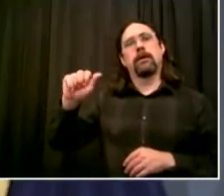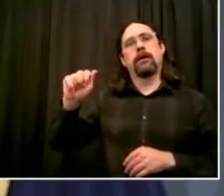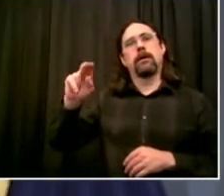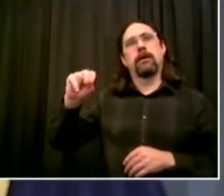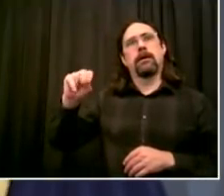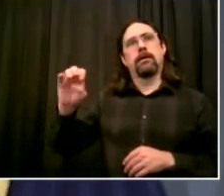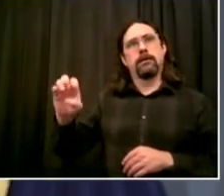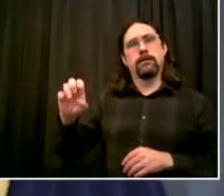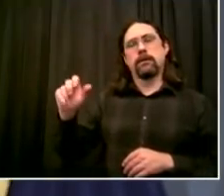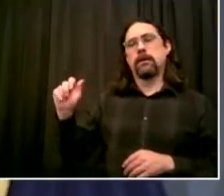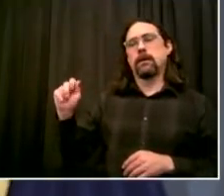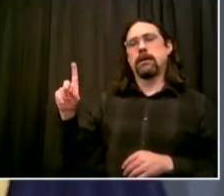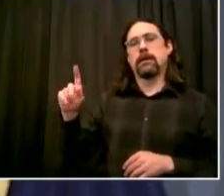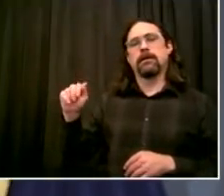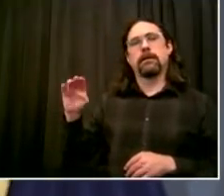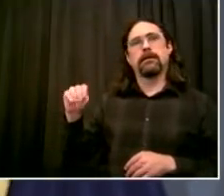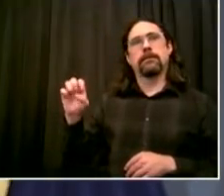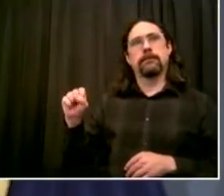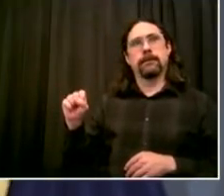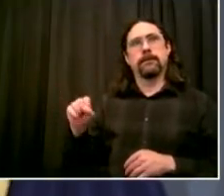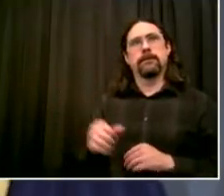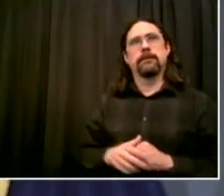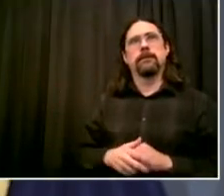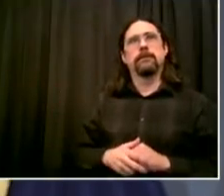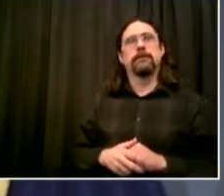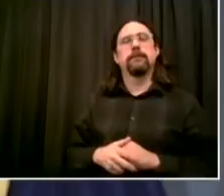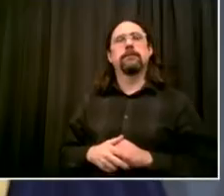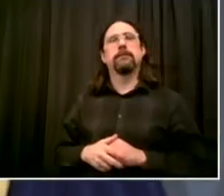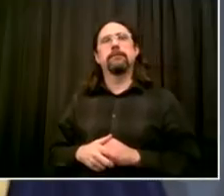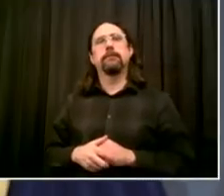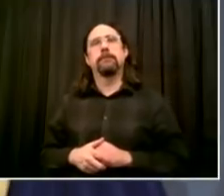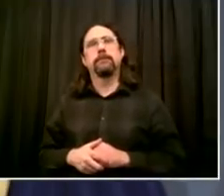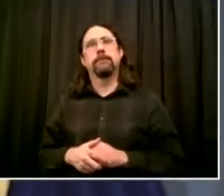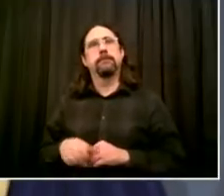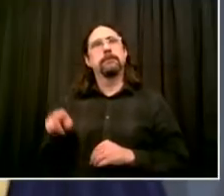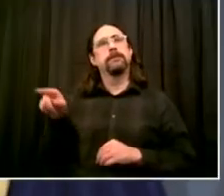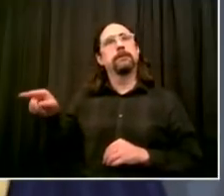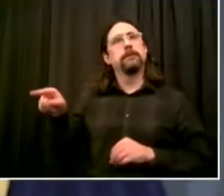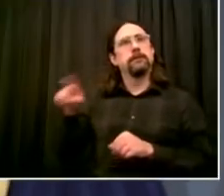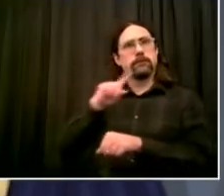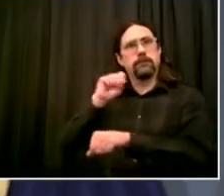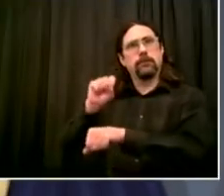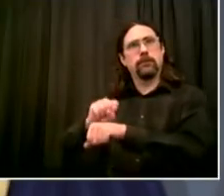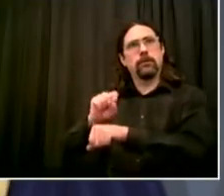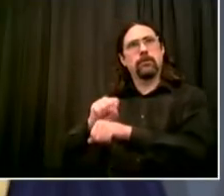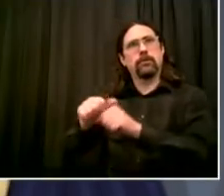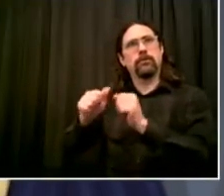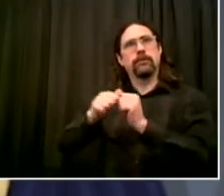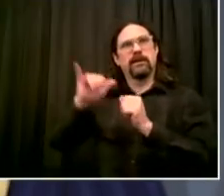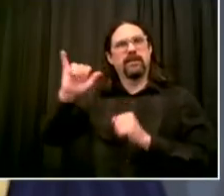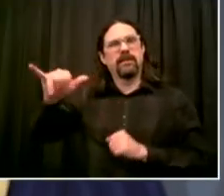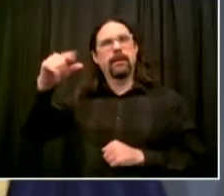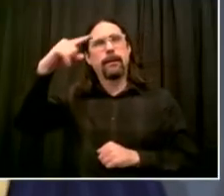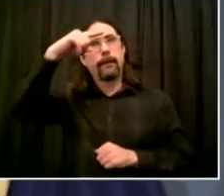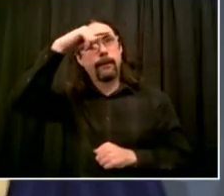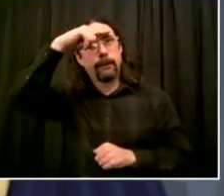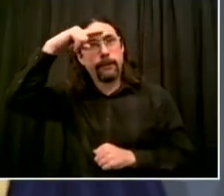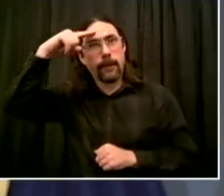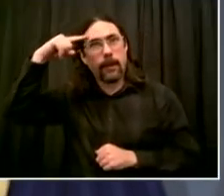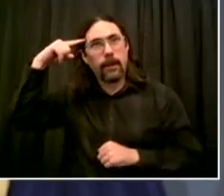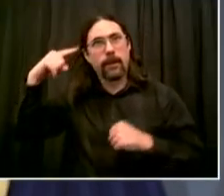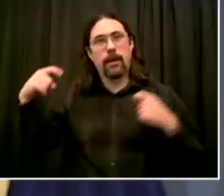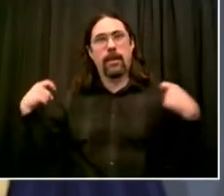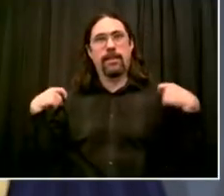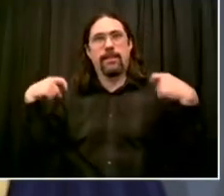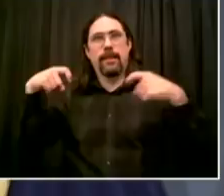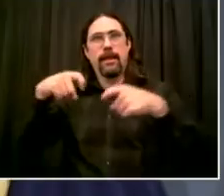she has been a clear, strong leader saying, not only do we need to move forward, but here's how we do it. And if you know her work, it doesn't